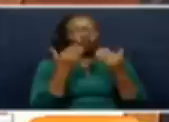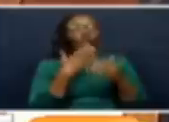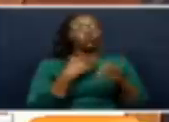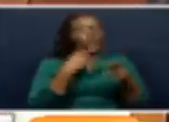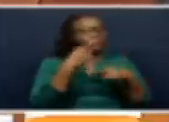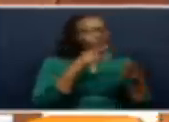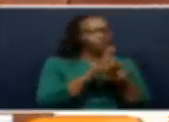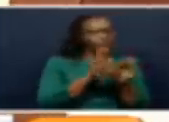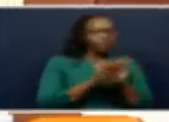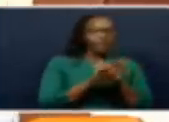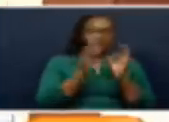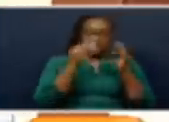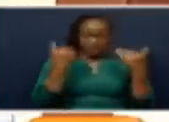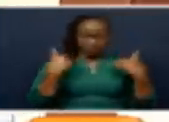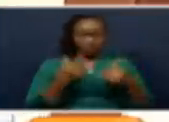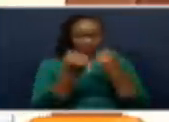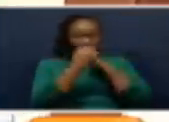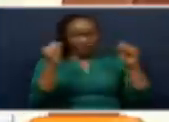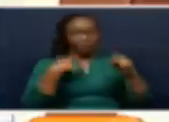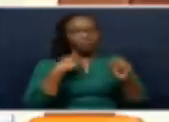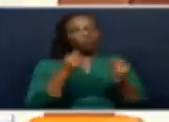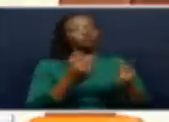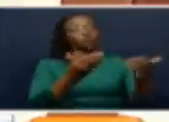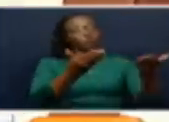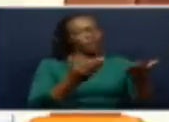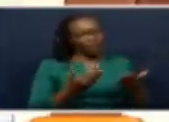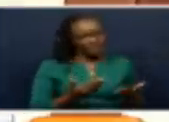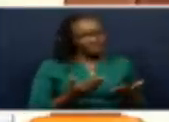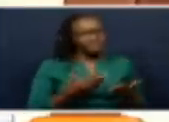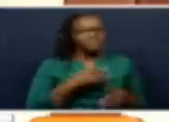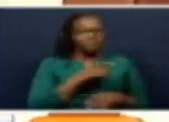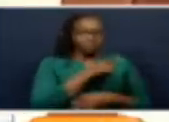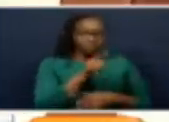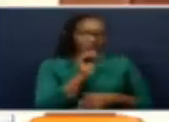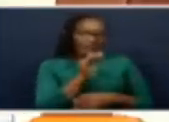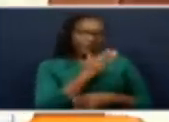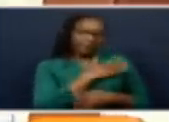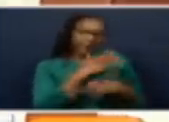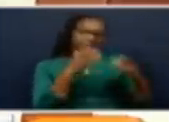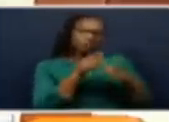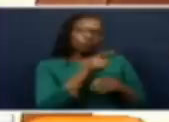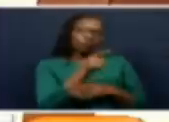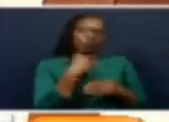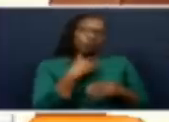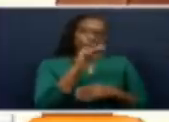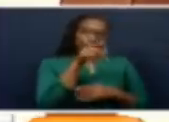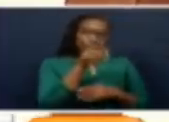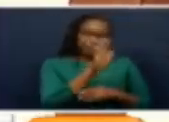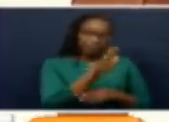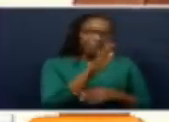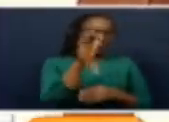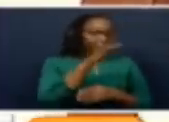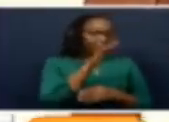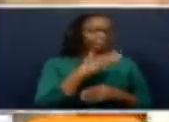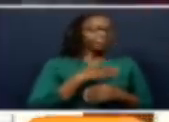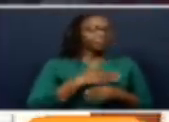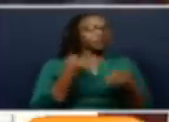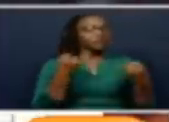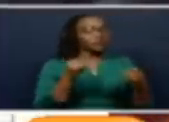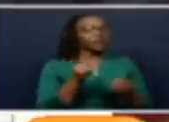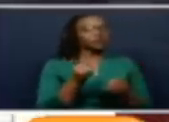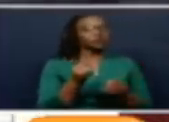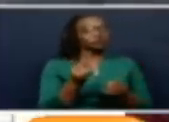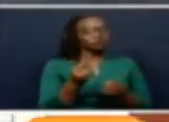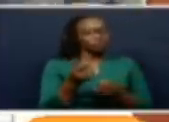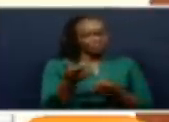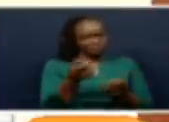come. Okay. You have your MPs in parliament, isn't it? Mobilize them. I would try to mobilize because it is